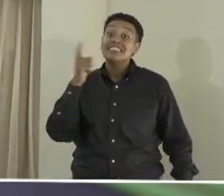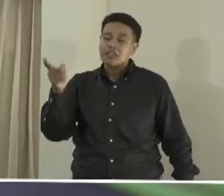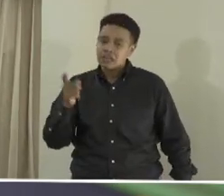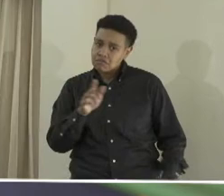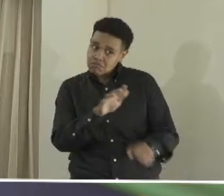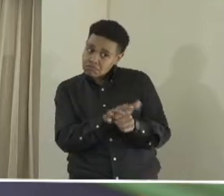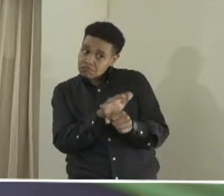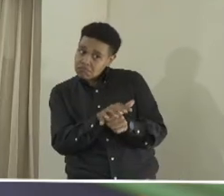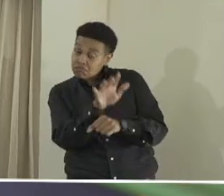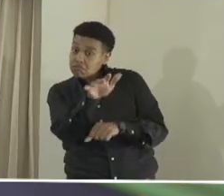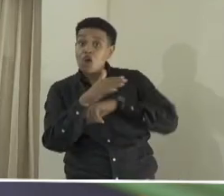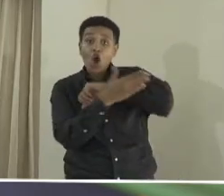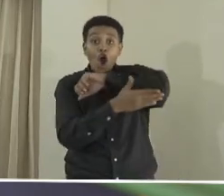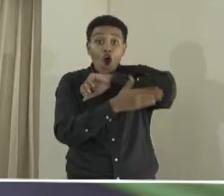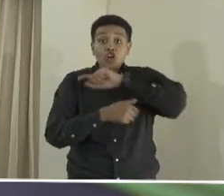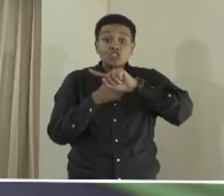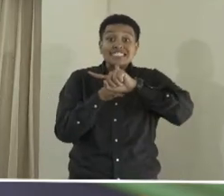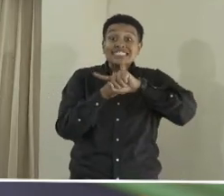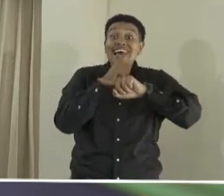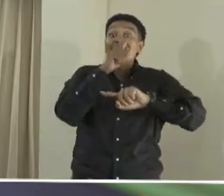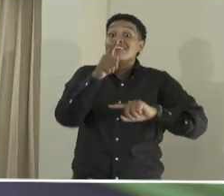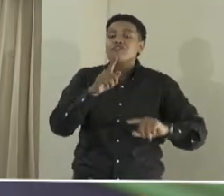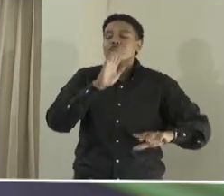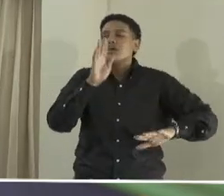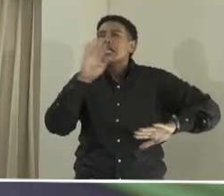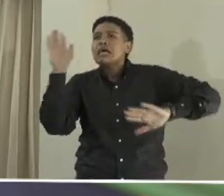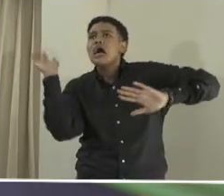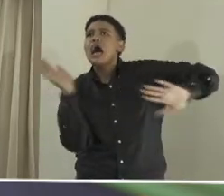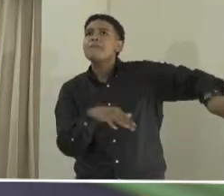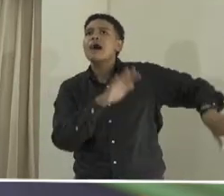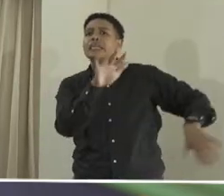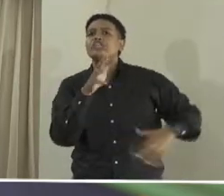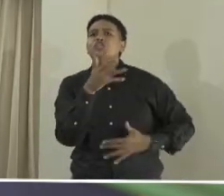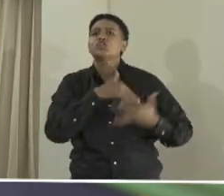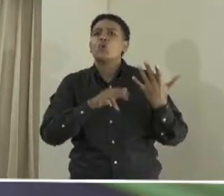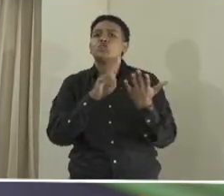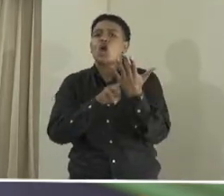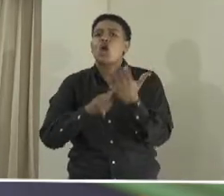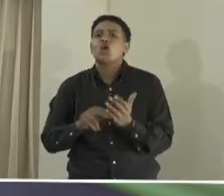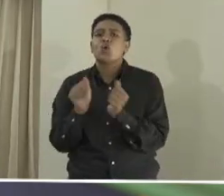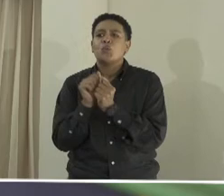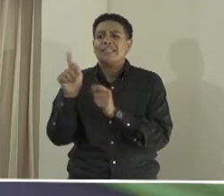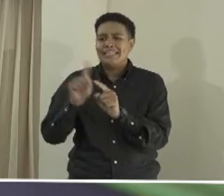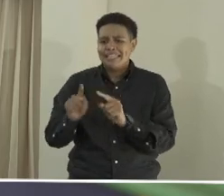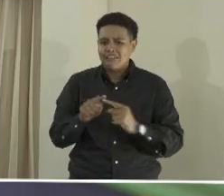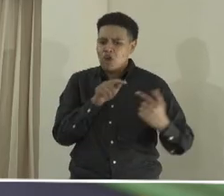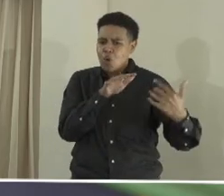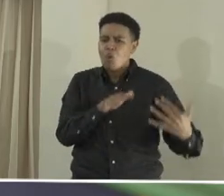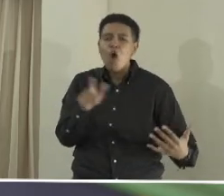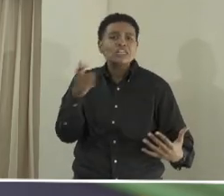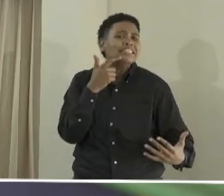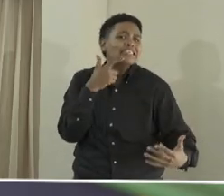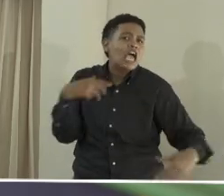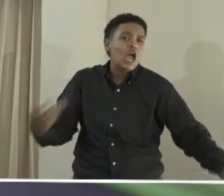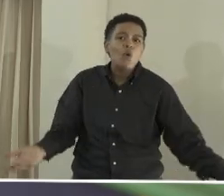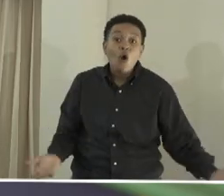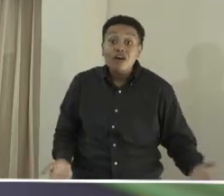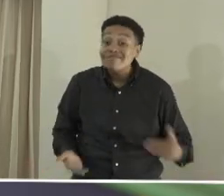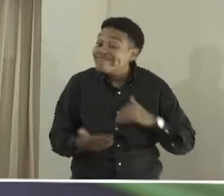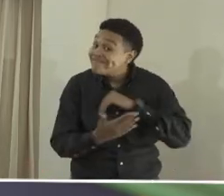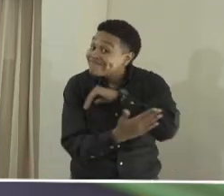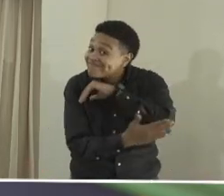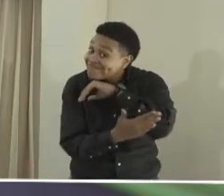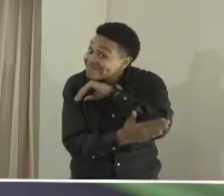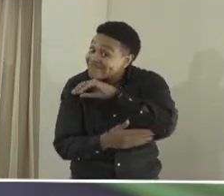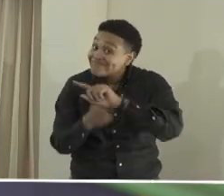cautioned that the country against abandoning its social contract with its warriors. And here he says, "The nation